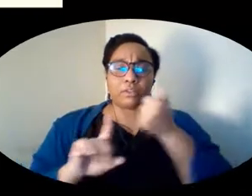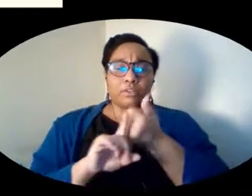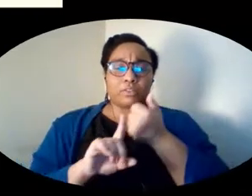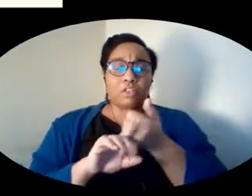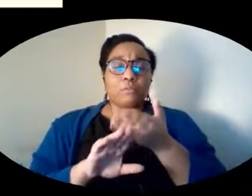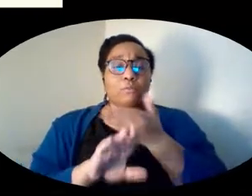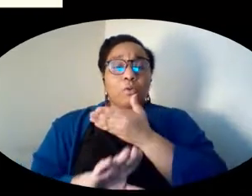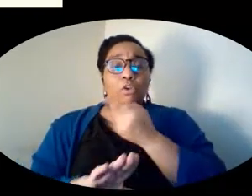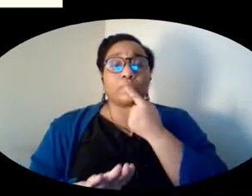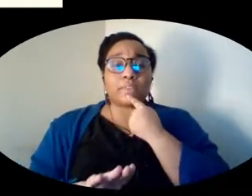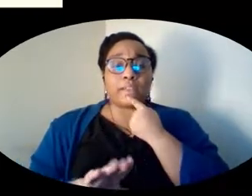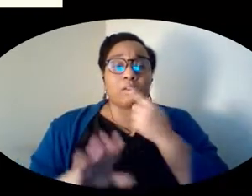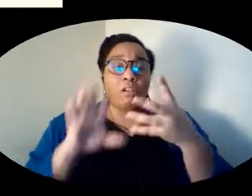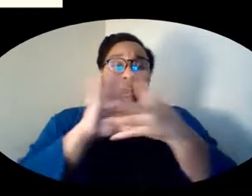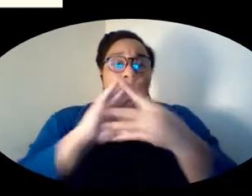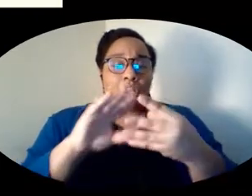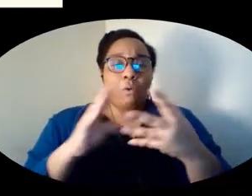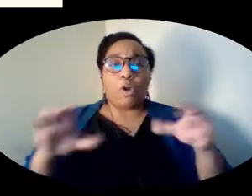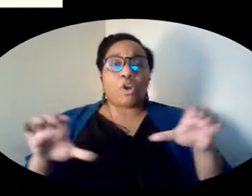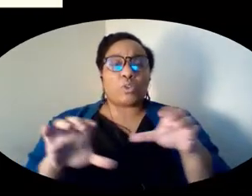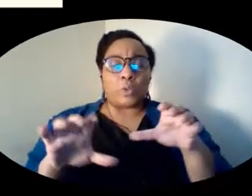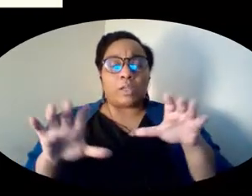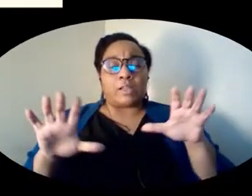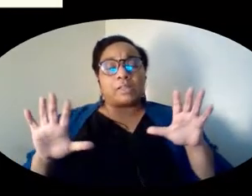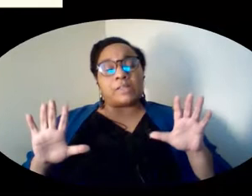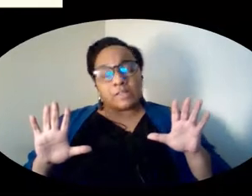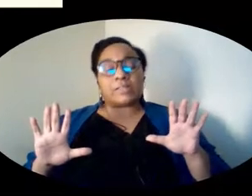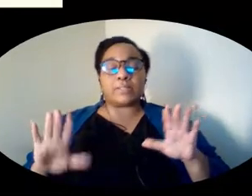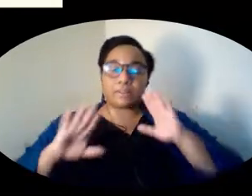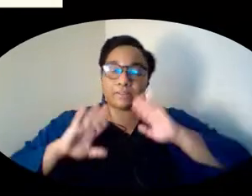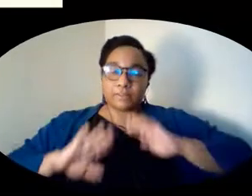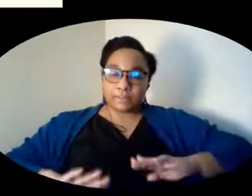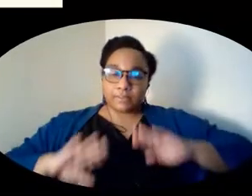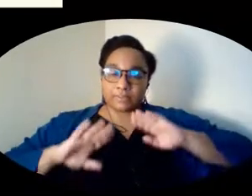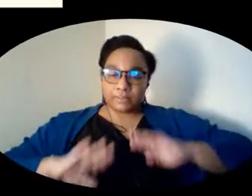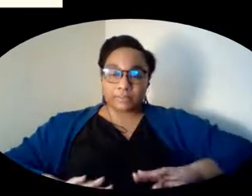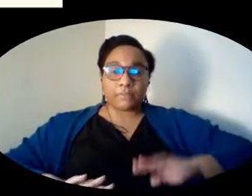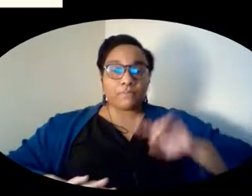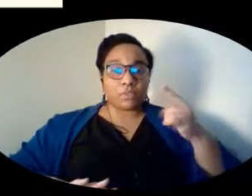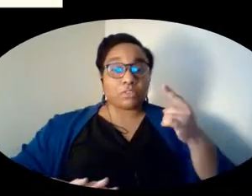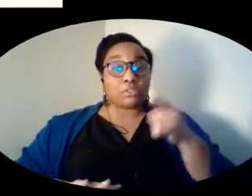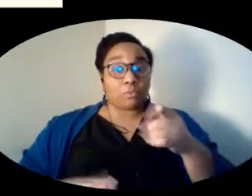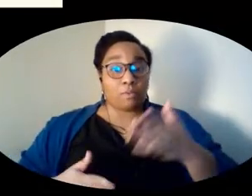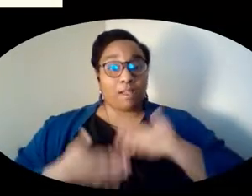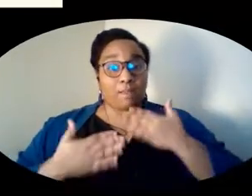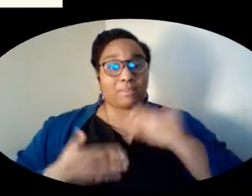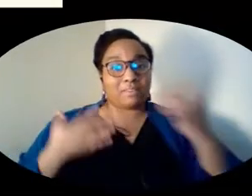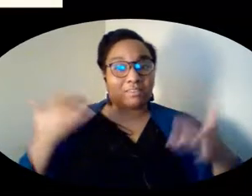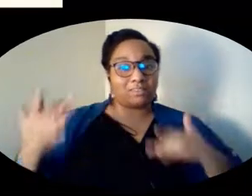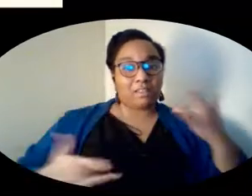yourself down before you do or say something you don't mean. When you're happy or excited,